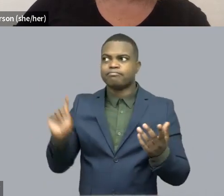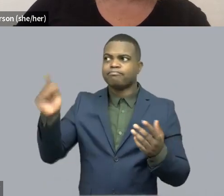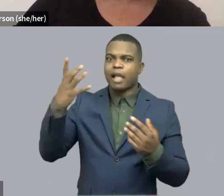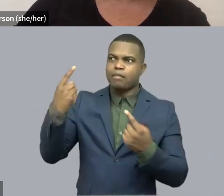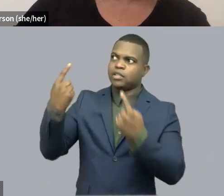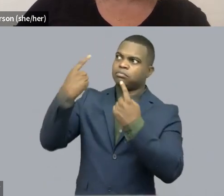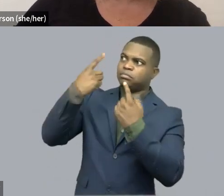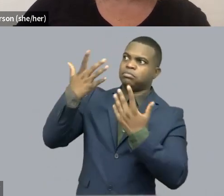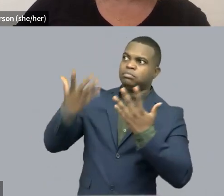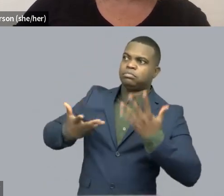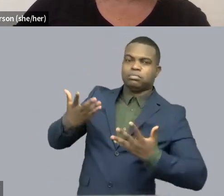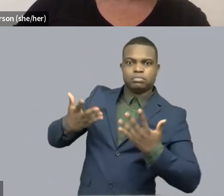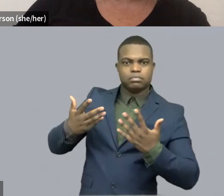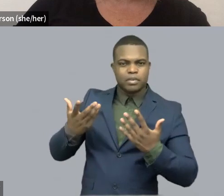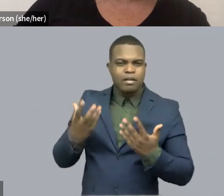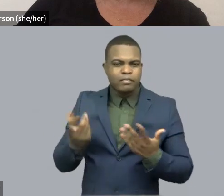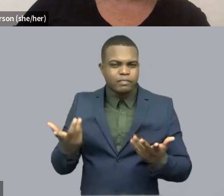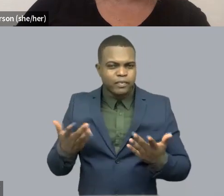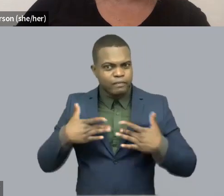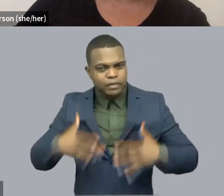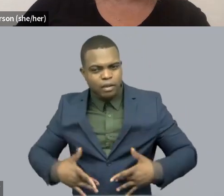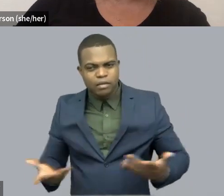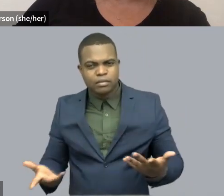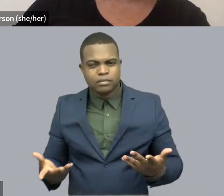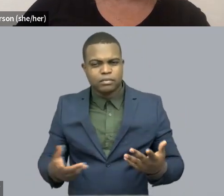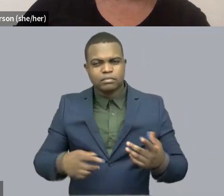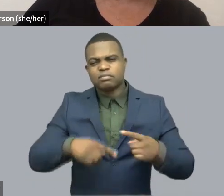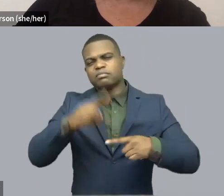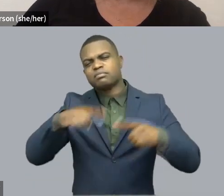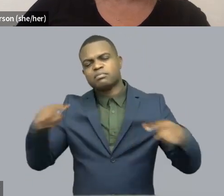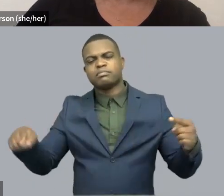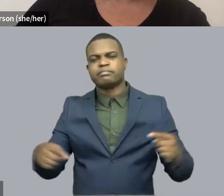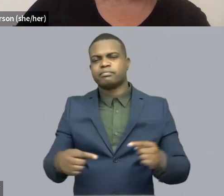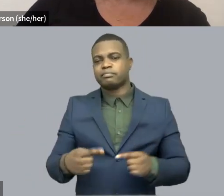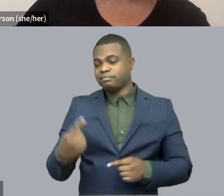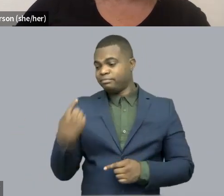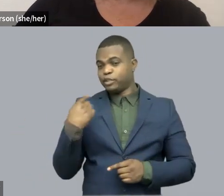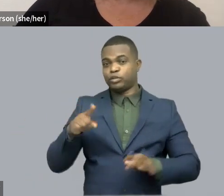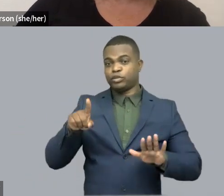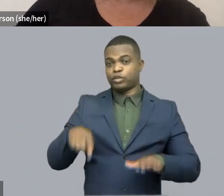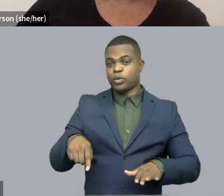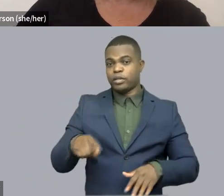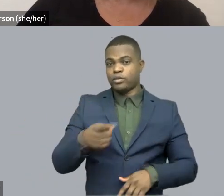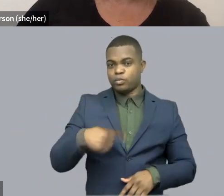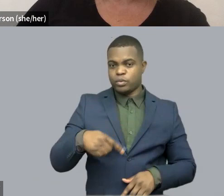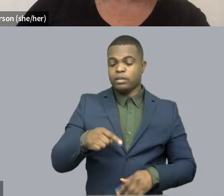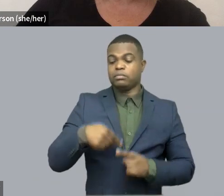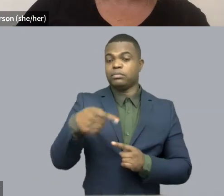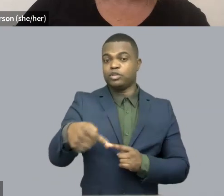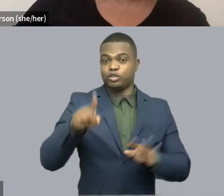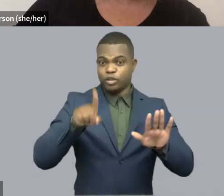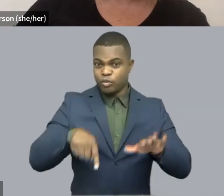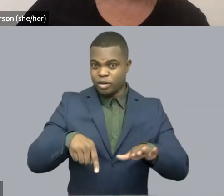also developing tools together with the community for, better targeting the needs of